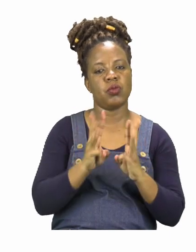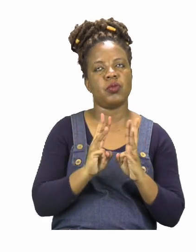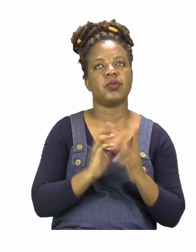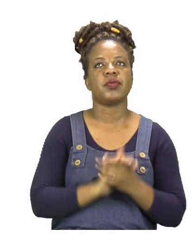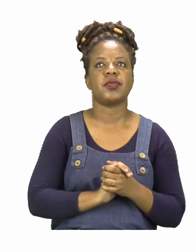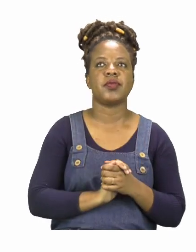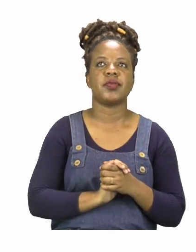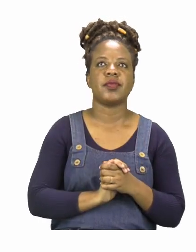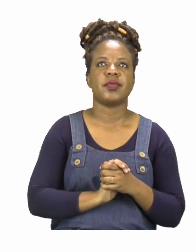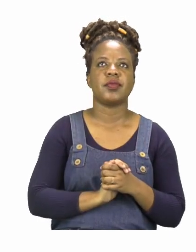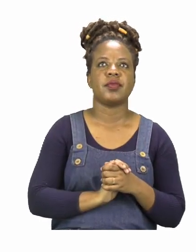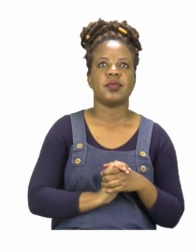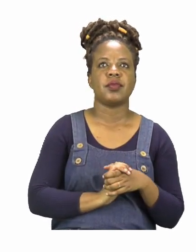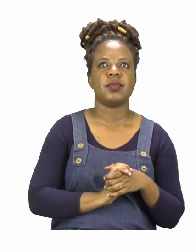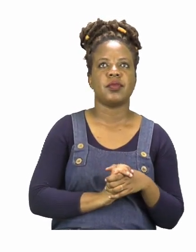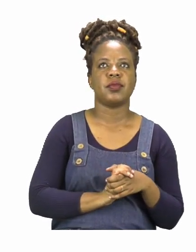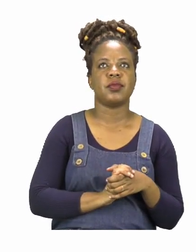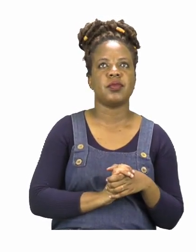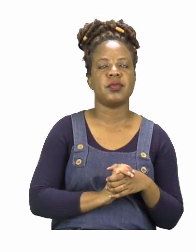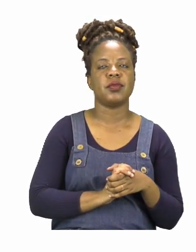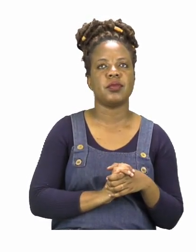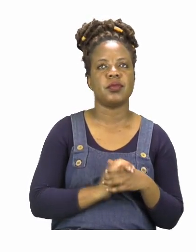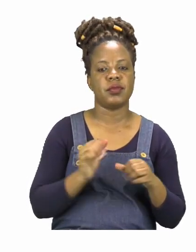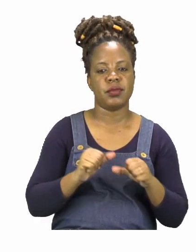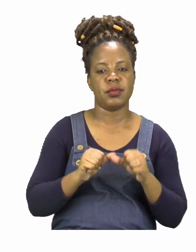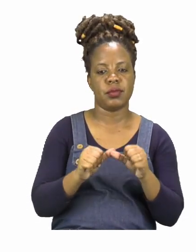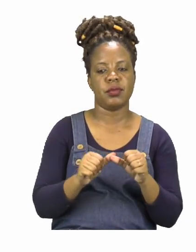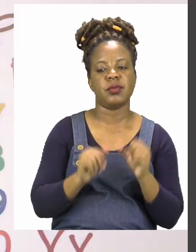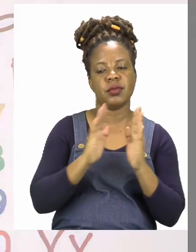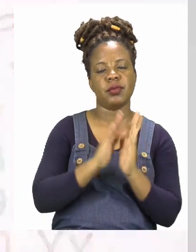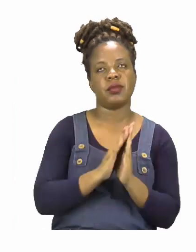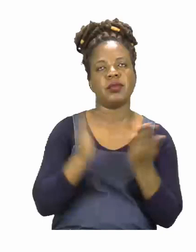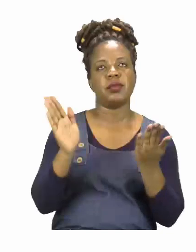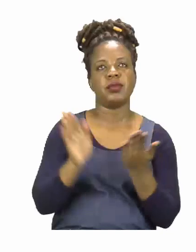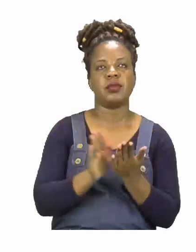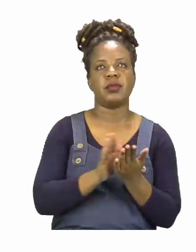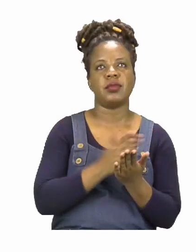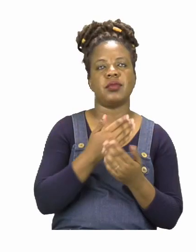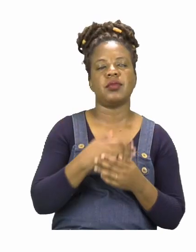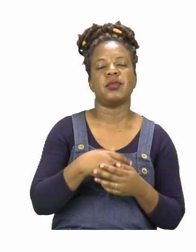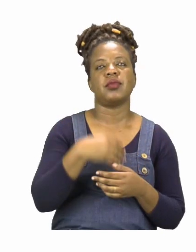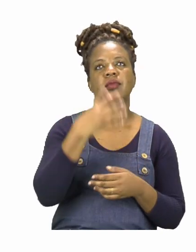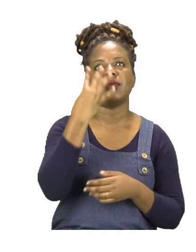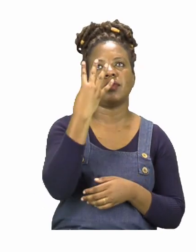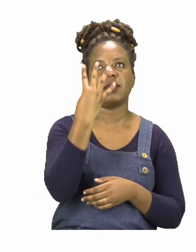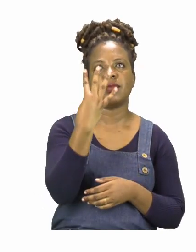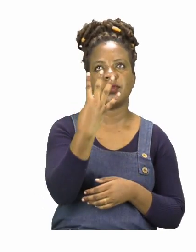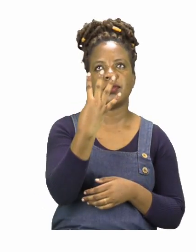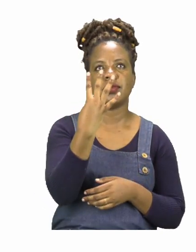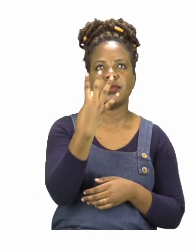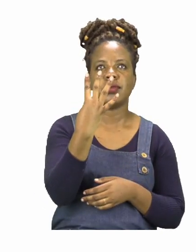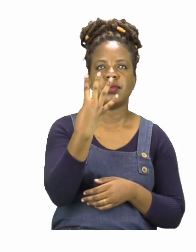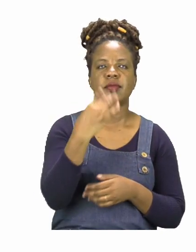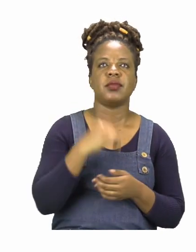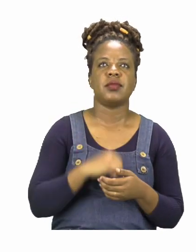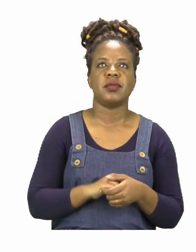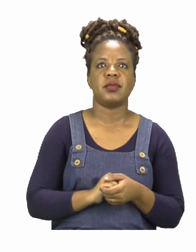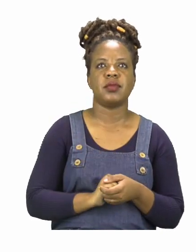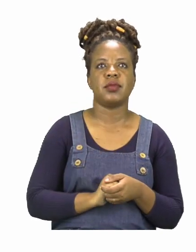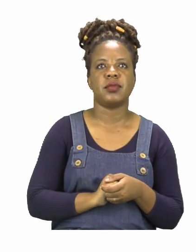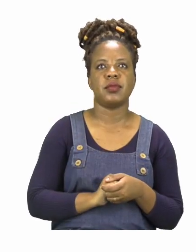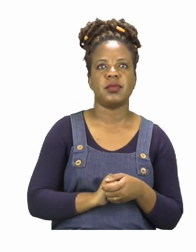reading, let us please go to the next page, page 4. On page 4, we are going to be